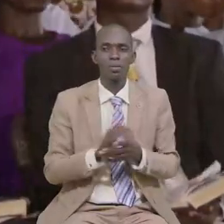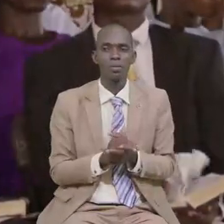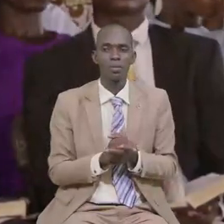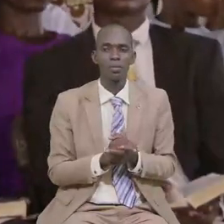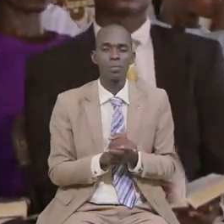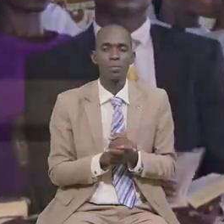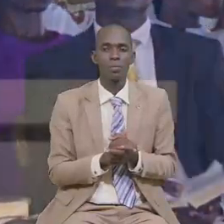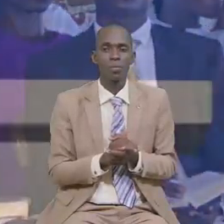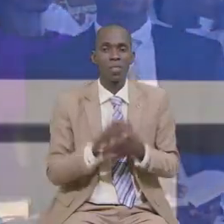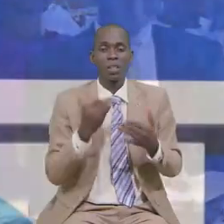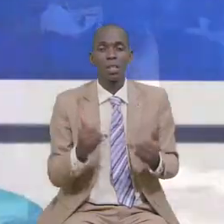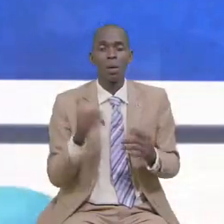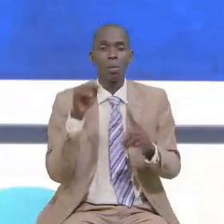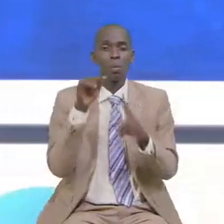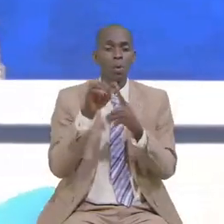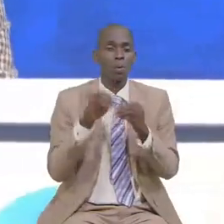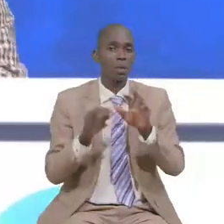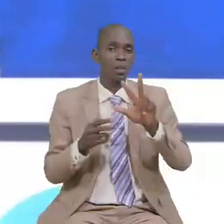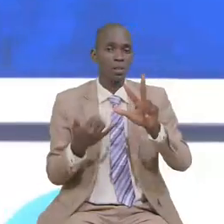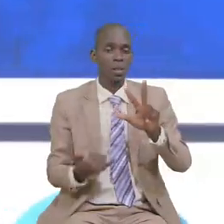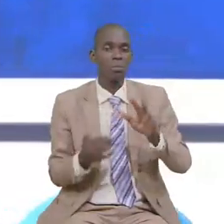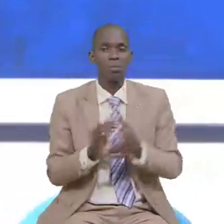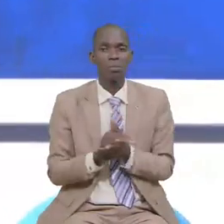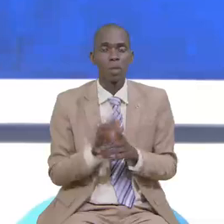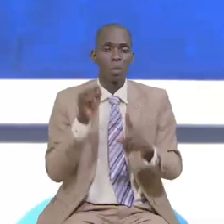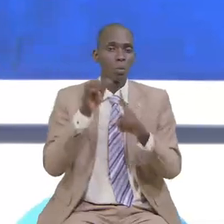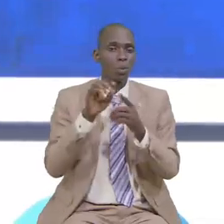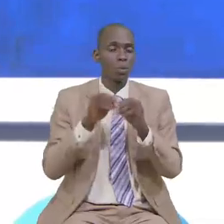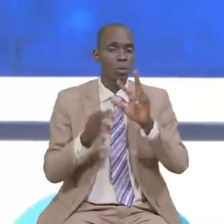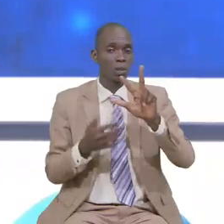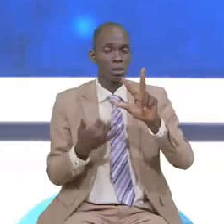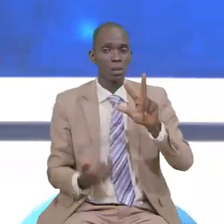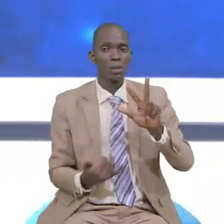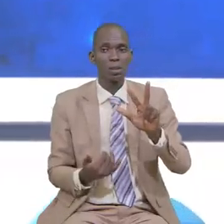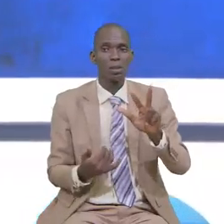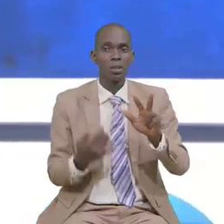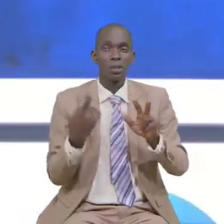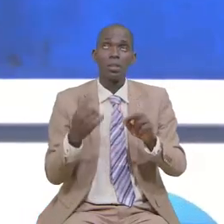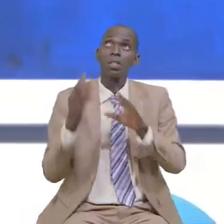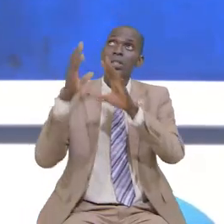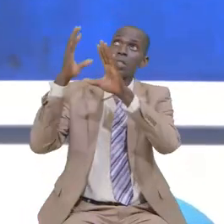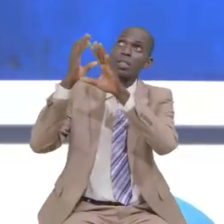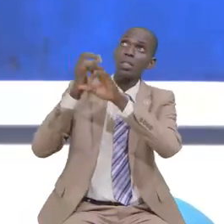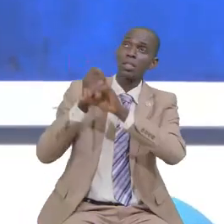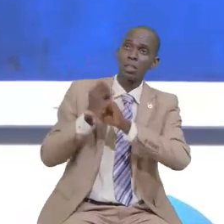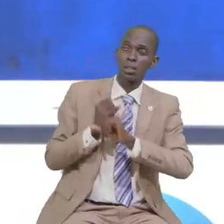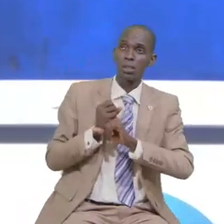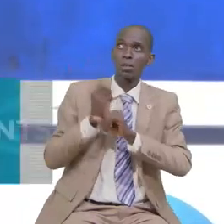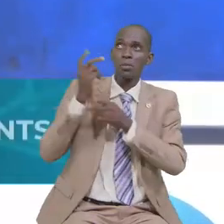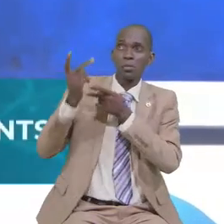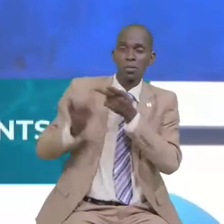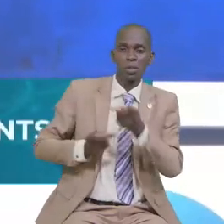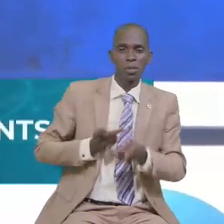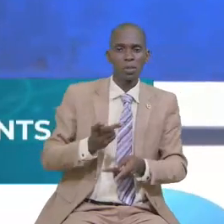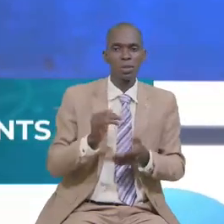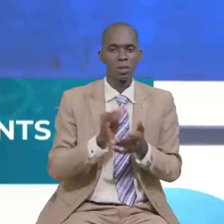We're coming to number three here. Number three, the received visitation that